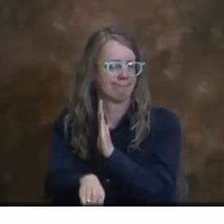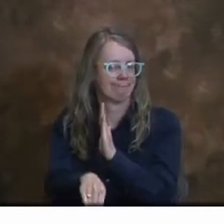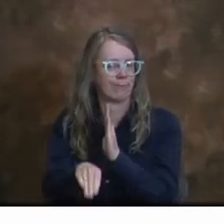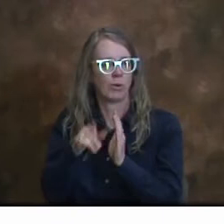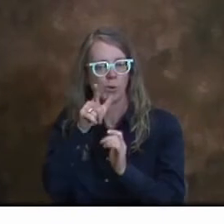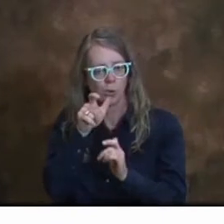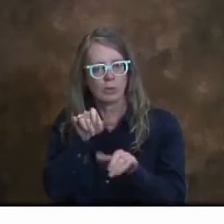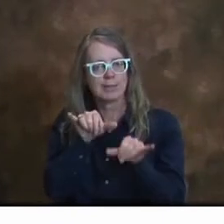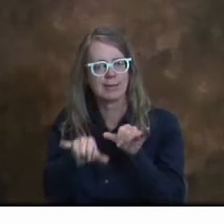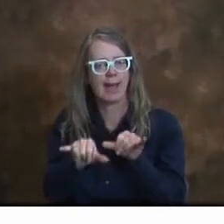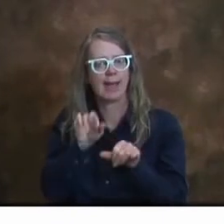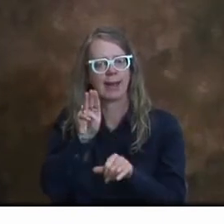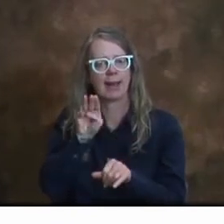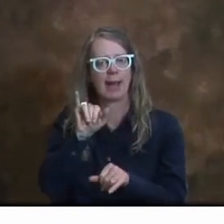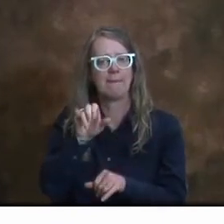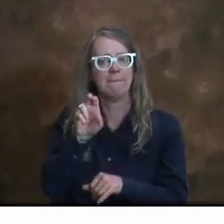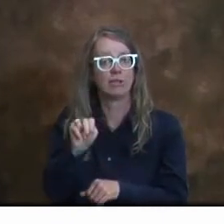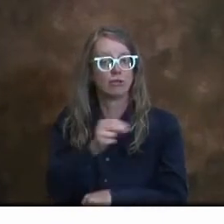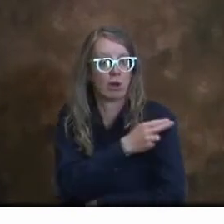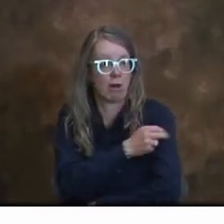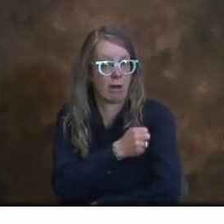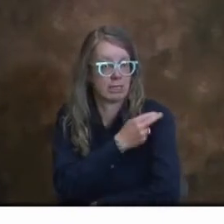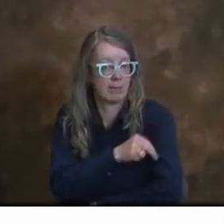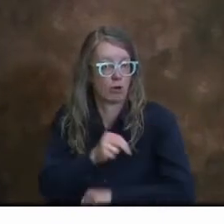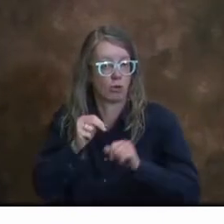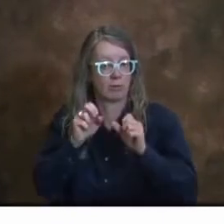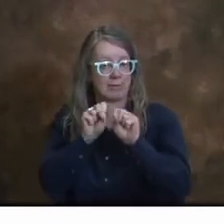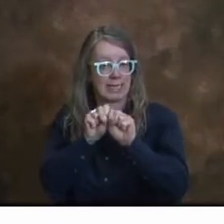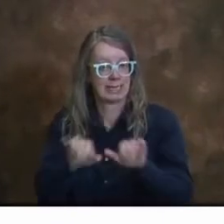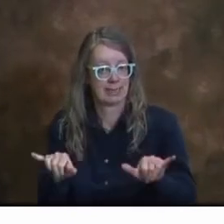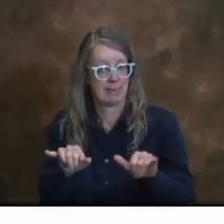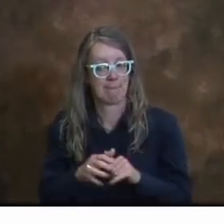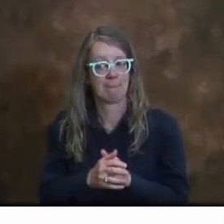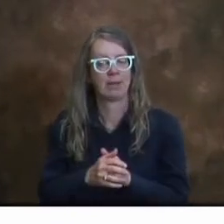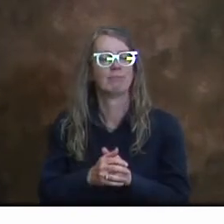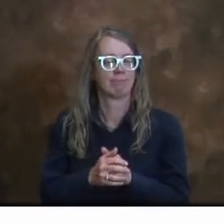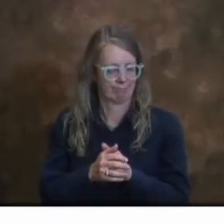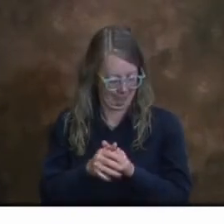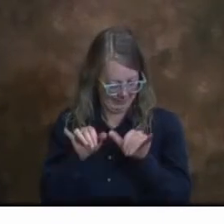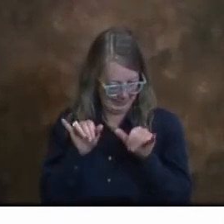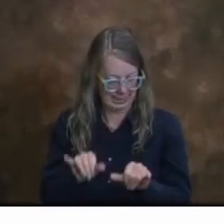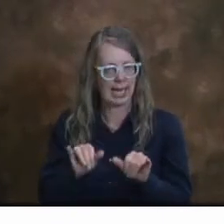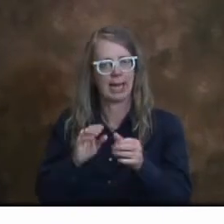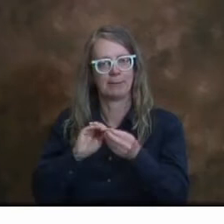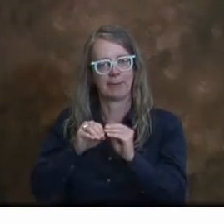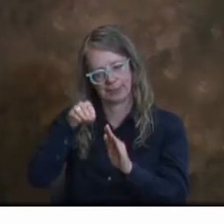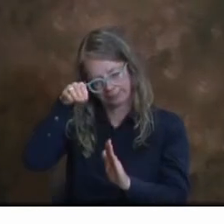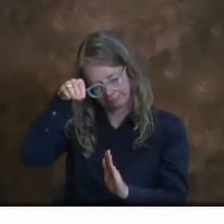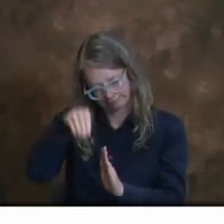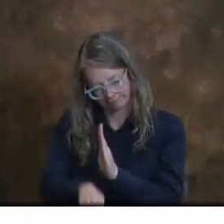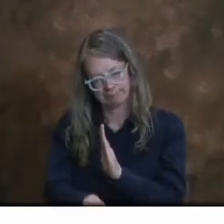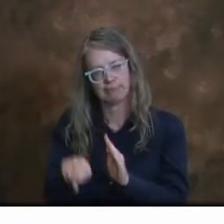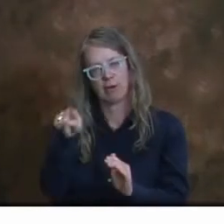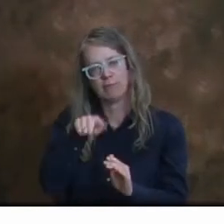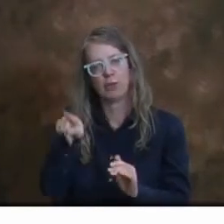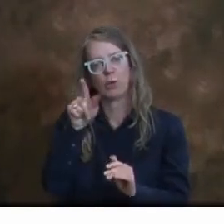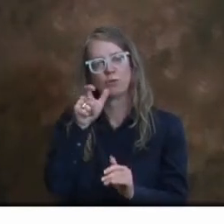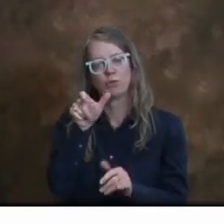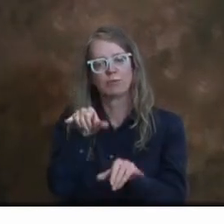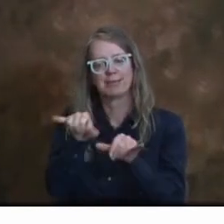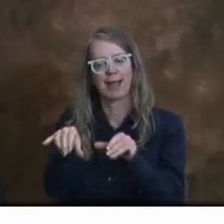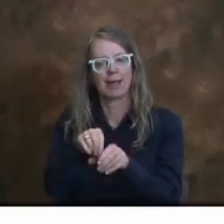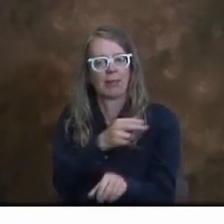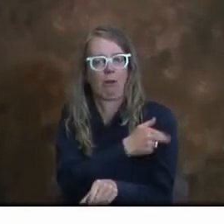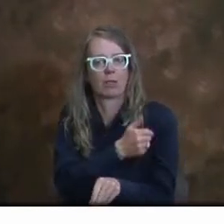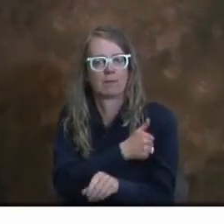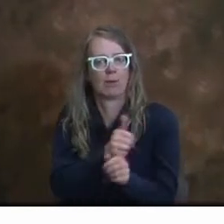System, there has been a considerable drop in inpatient hospital beds occupied by